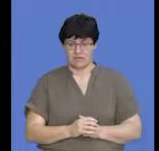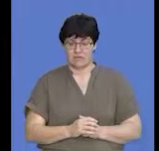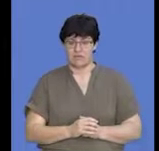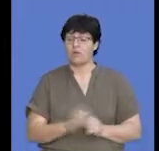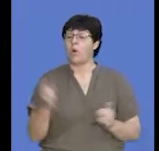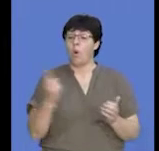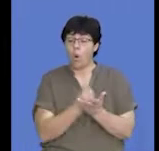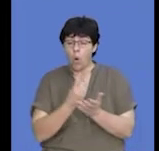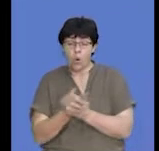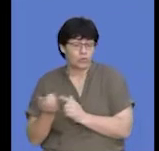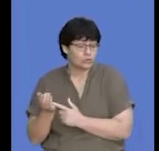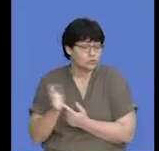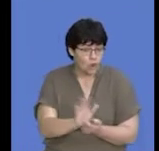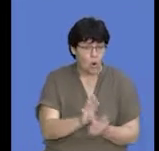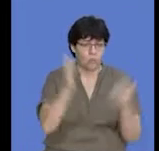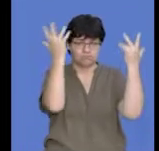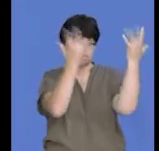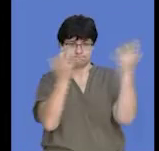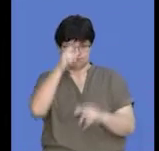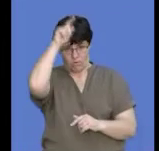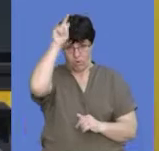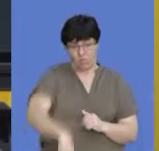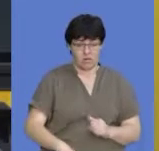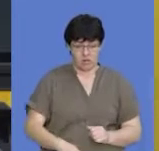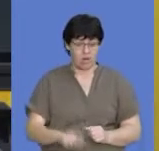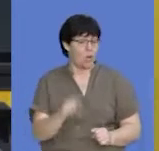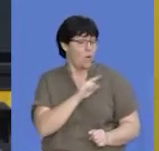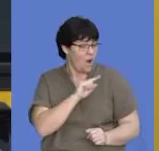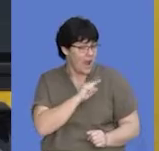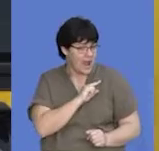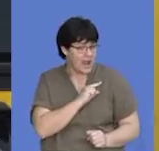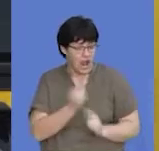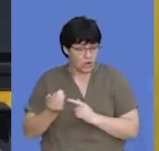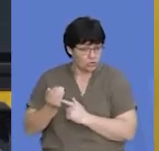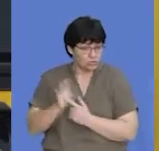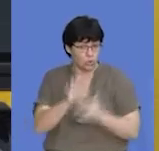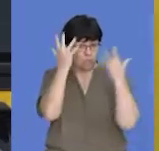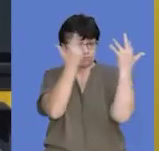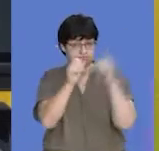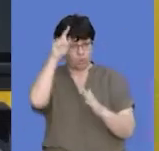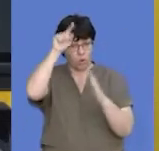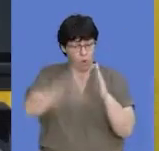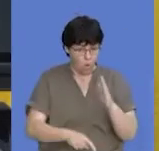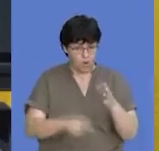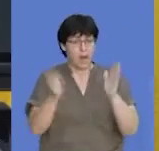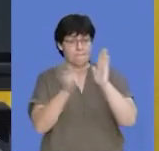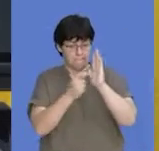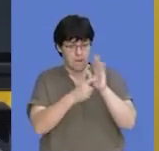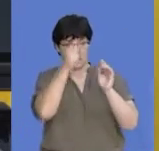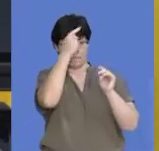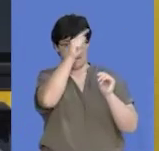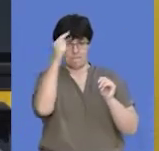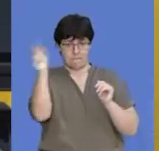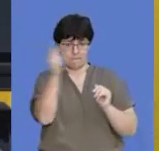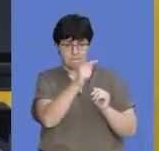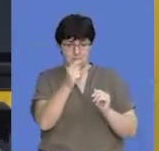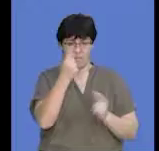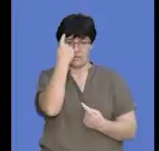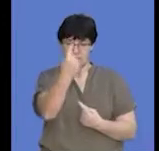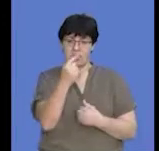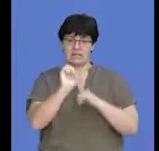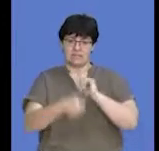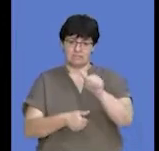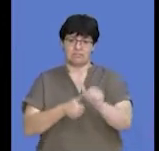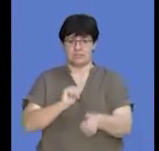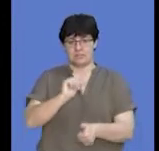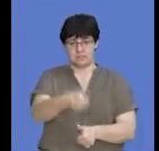always show all calculations, because now we know that when you're showing all calculations, marks are awarded for each step.